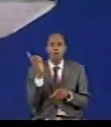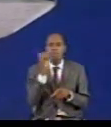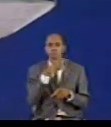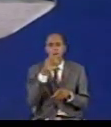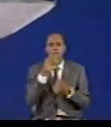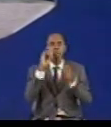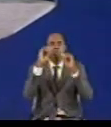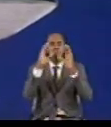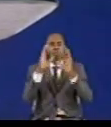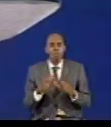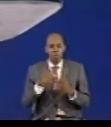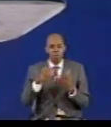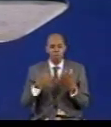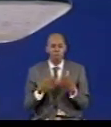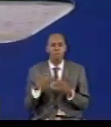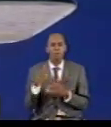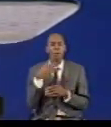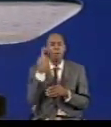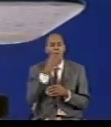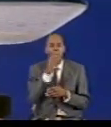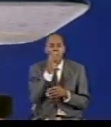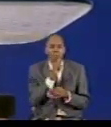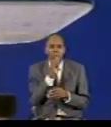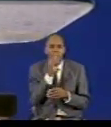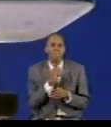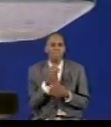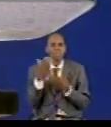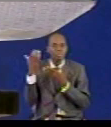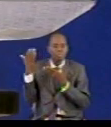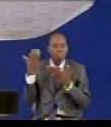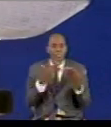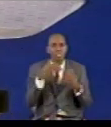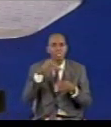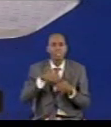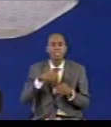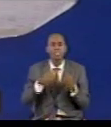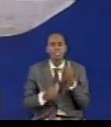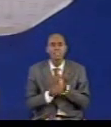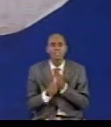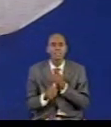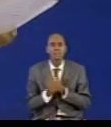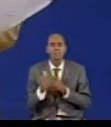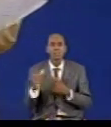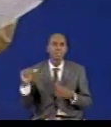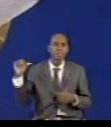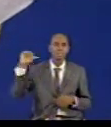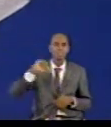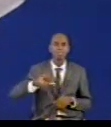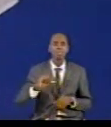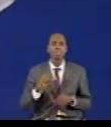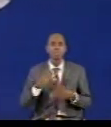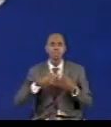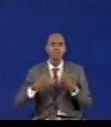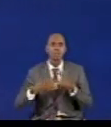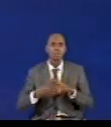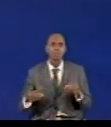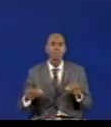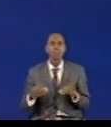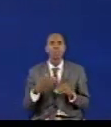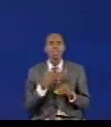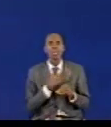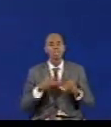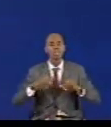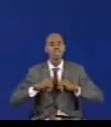who privately, privily shall bring in damnable heresies, even denying the Lord that